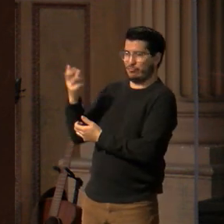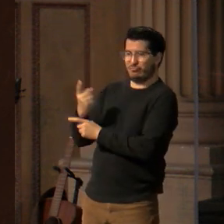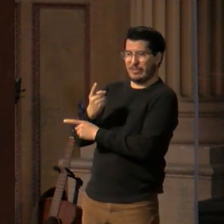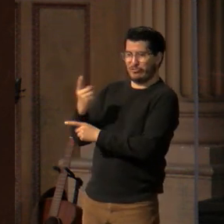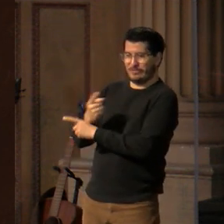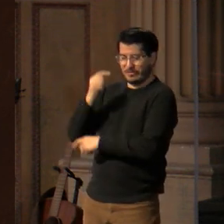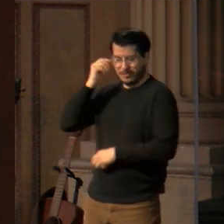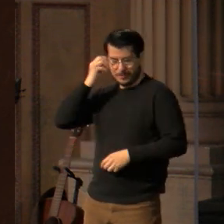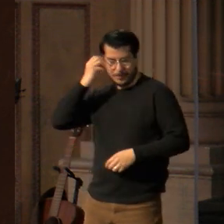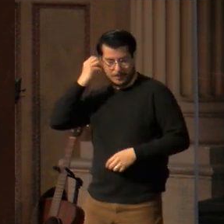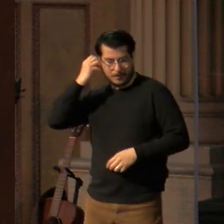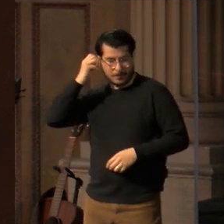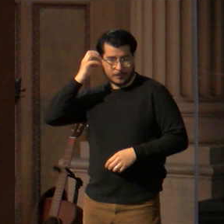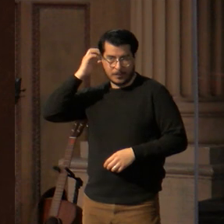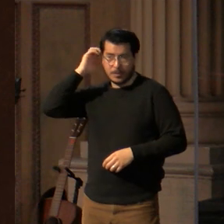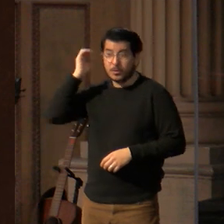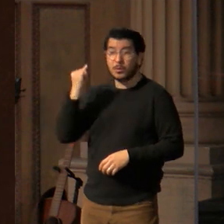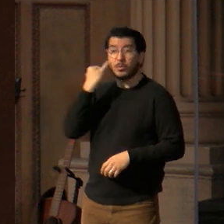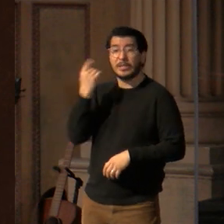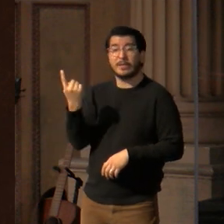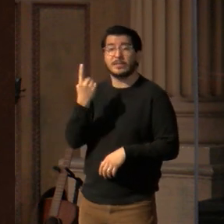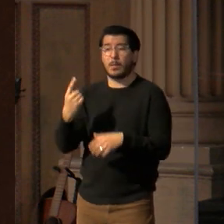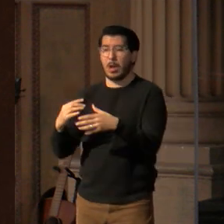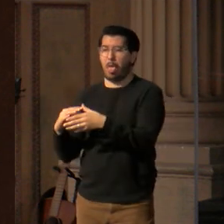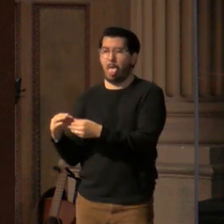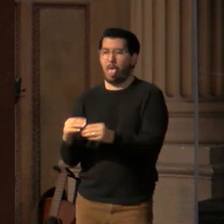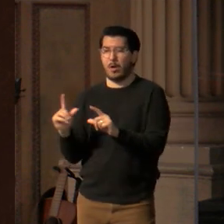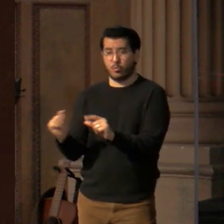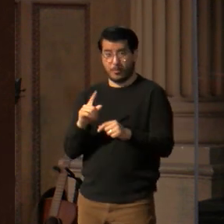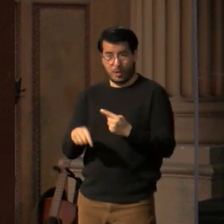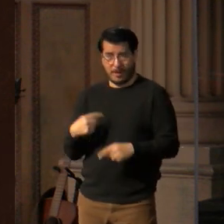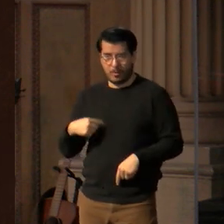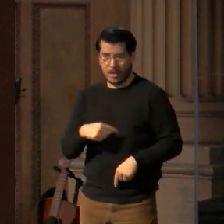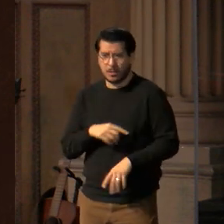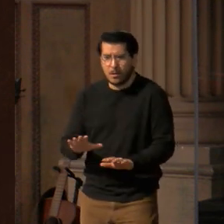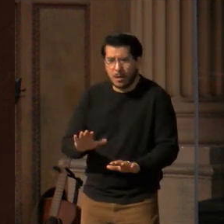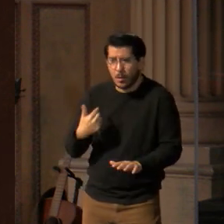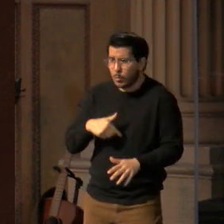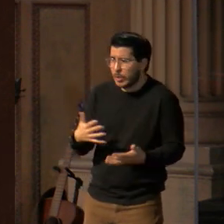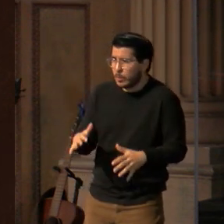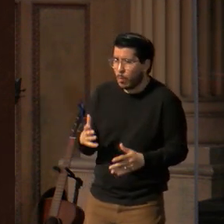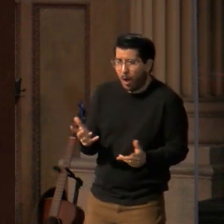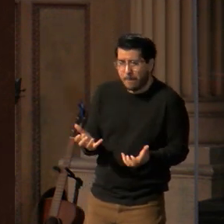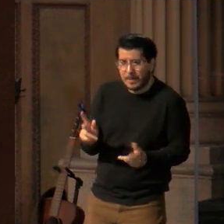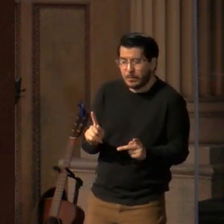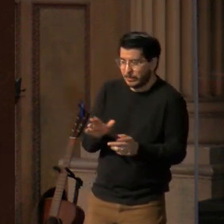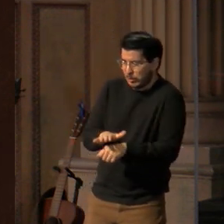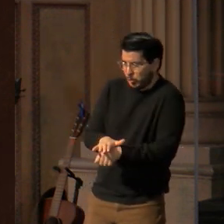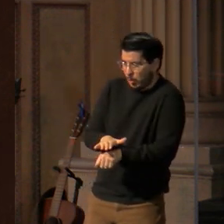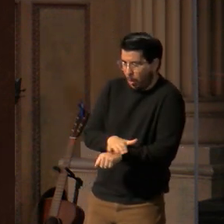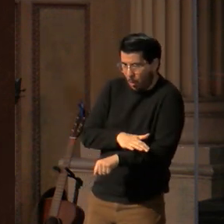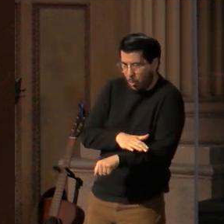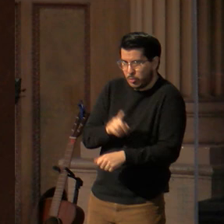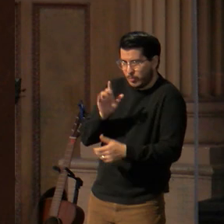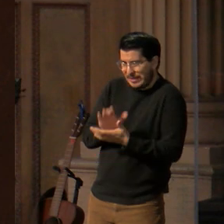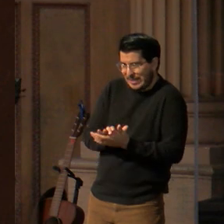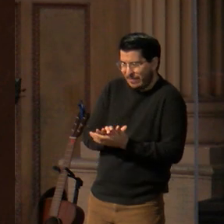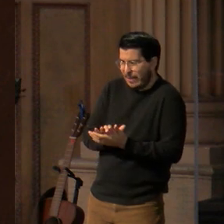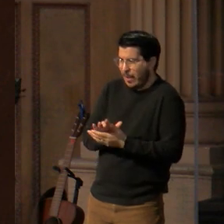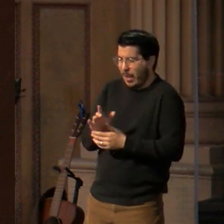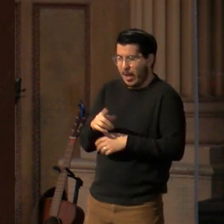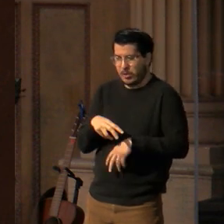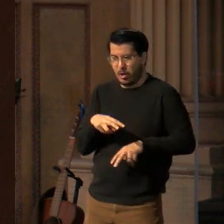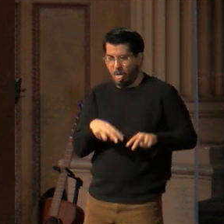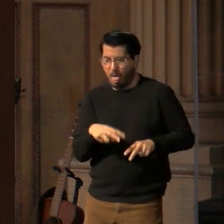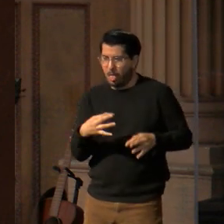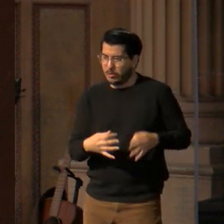So if a rumor were spreading about us, we would want people to be very slow to believe it and very slow to condemn us. We would want them to be really